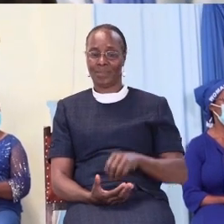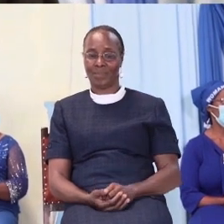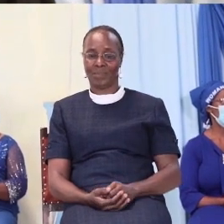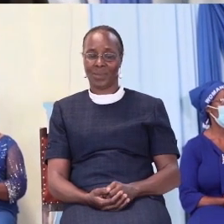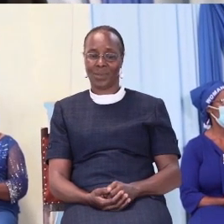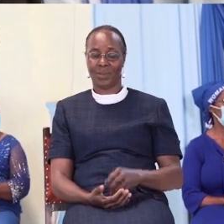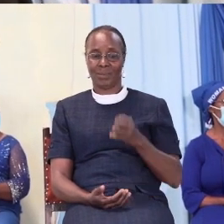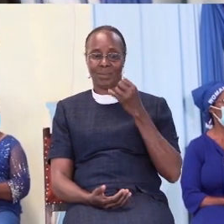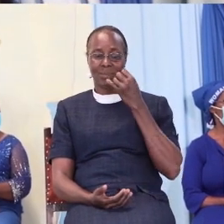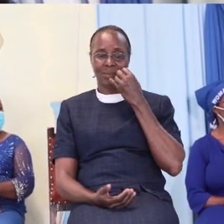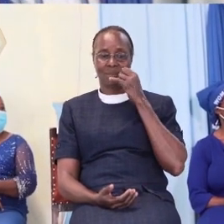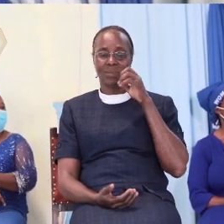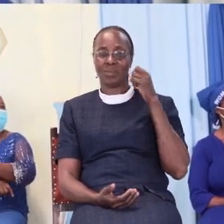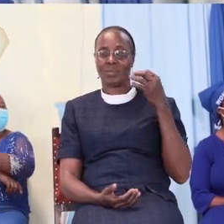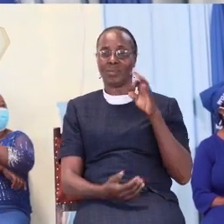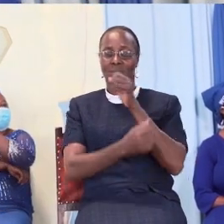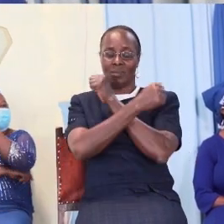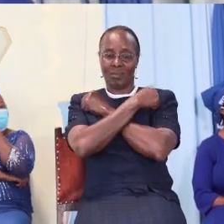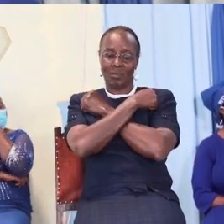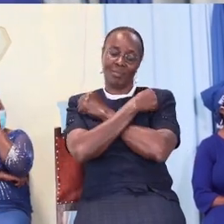is a God of love.